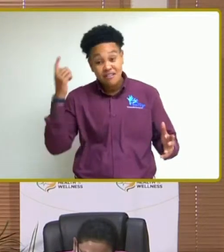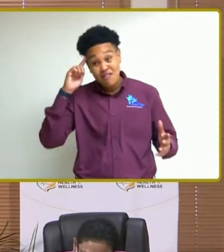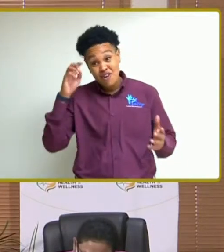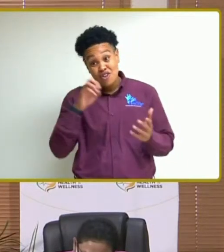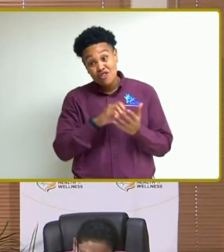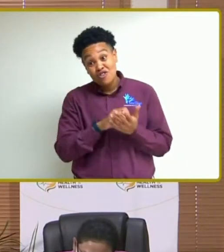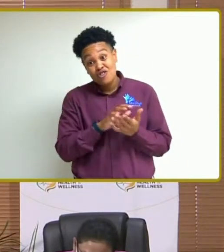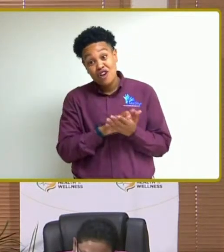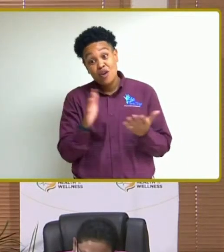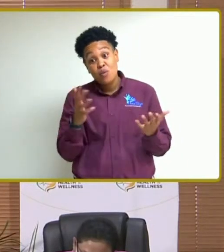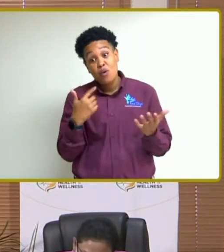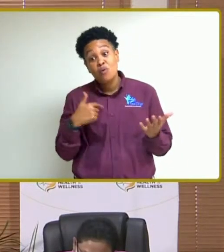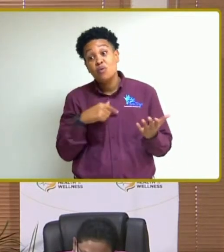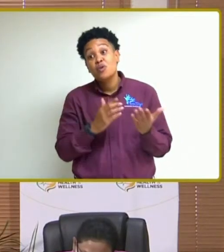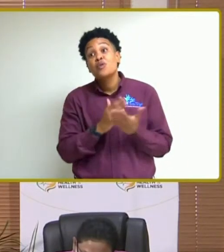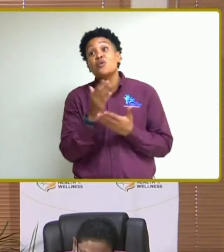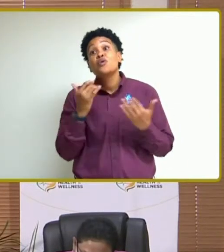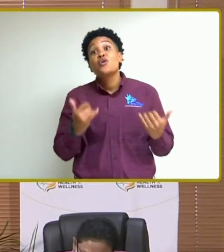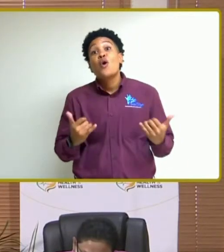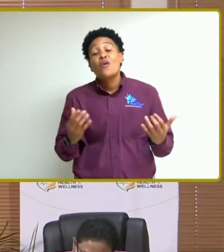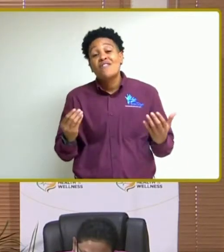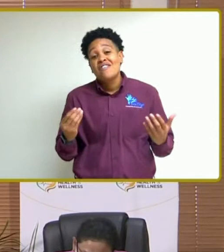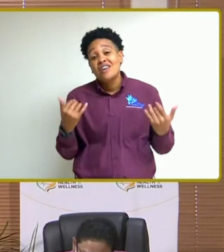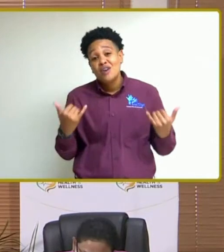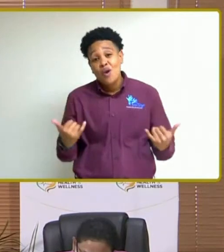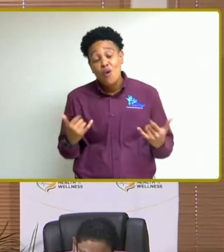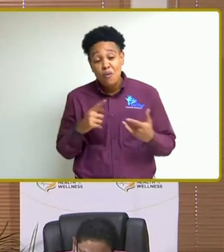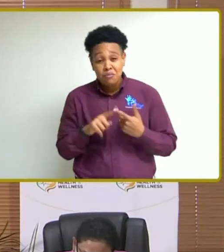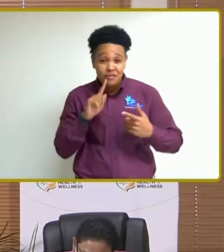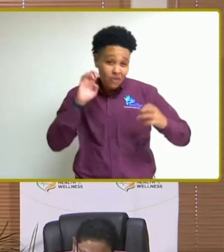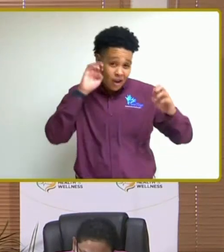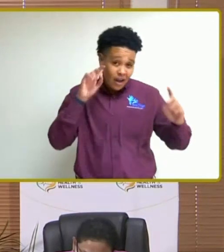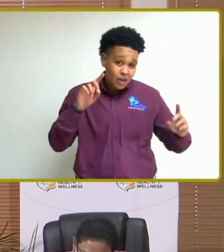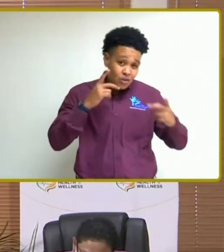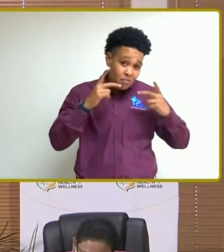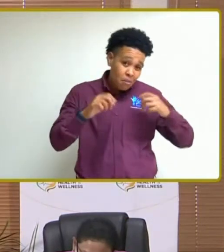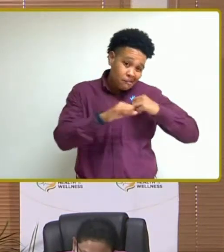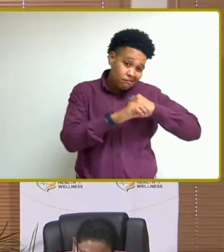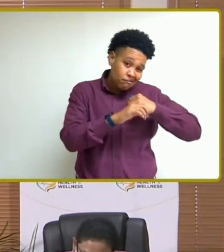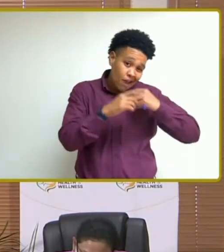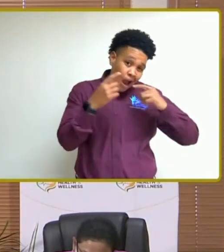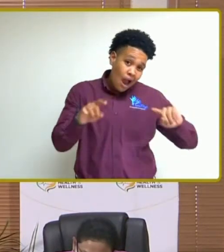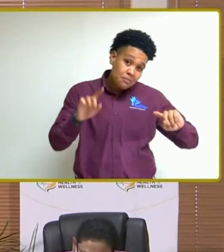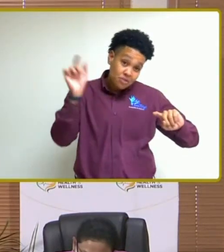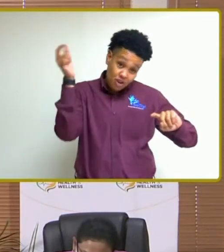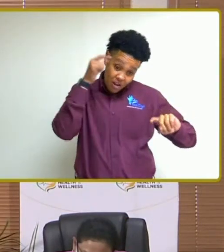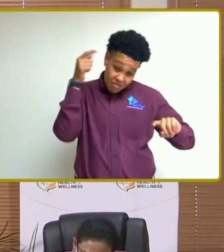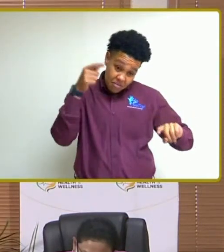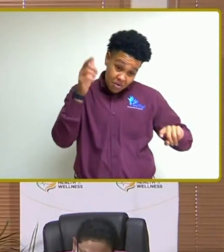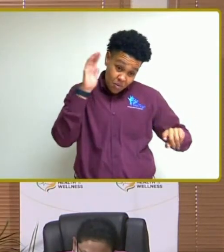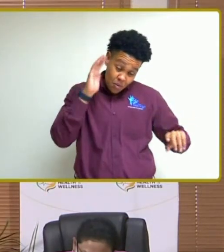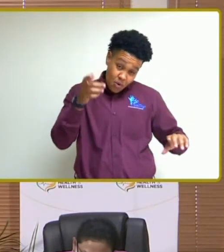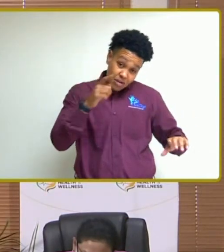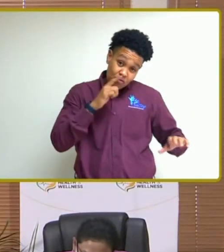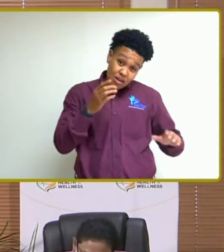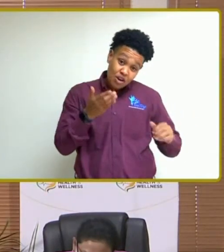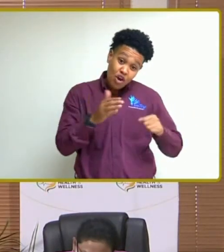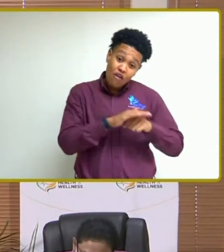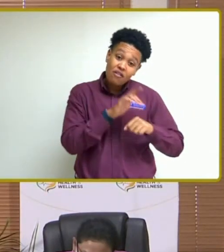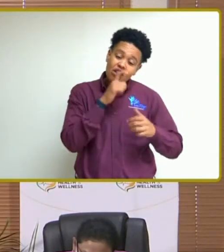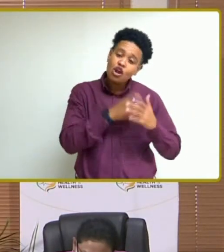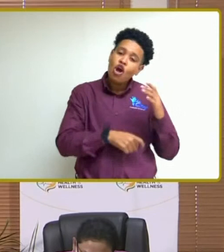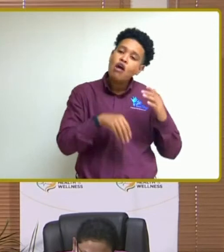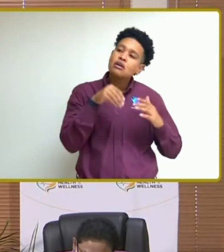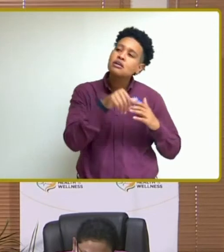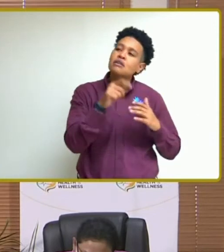of what we're going through right now and for the education of the public, is the government going to be covering the cost, let